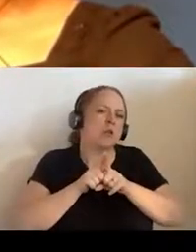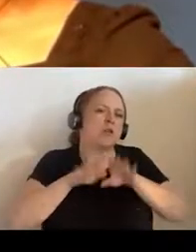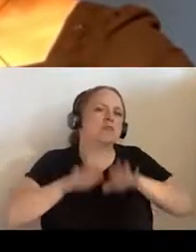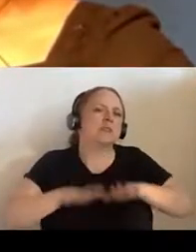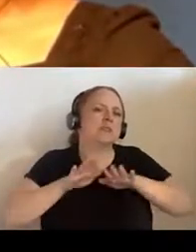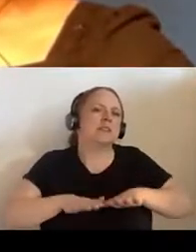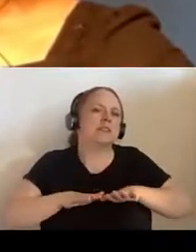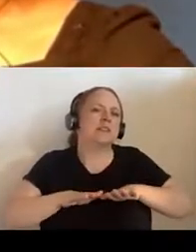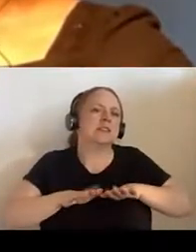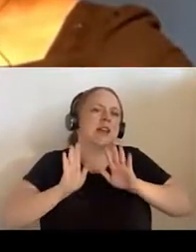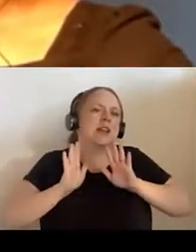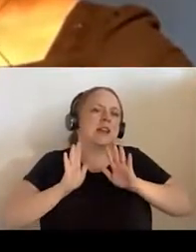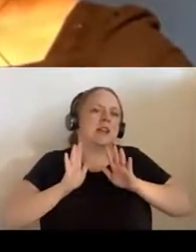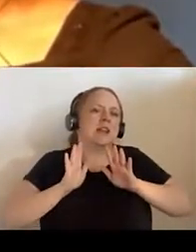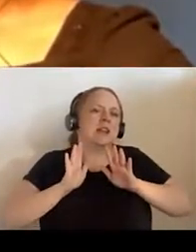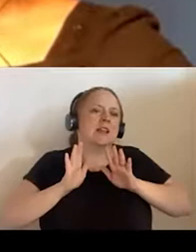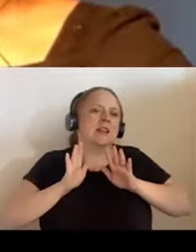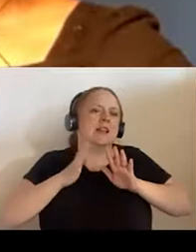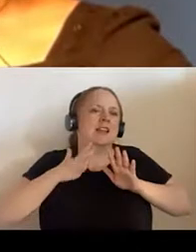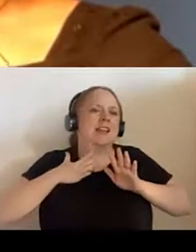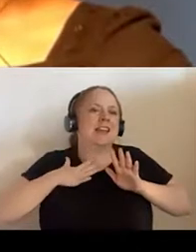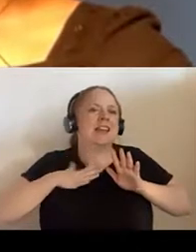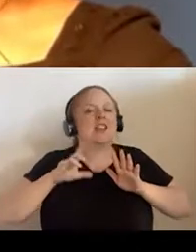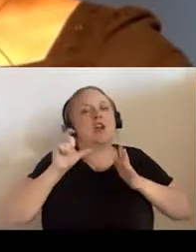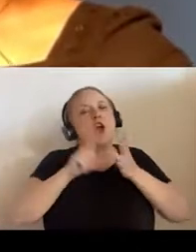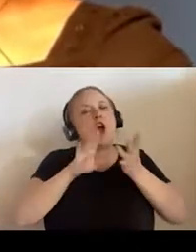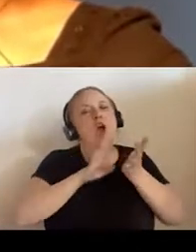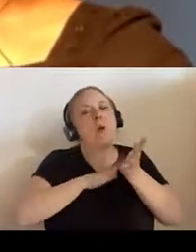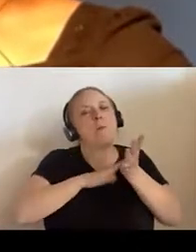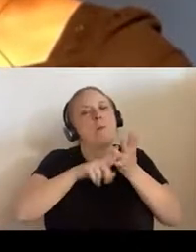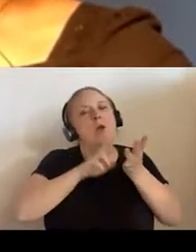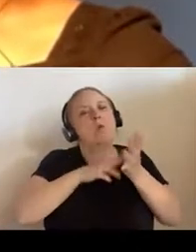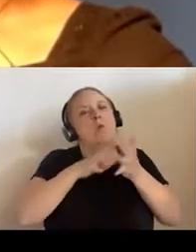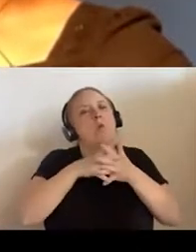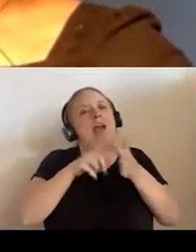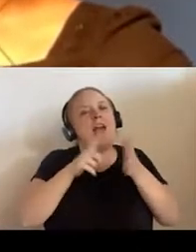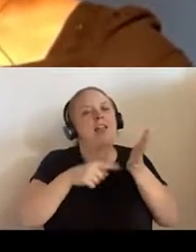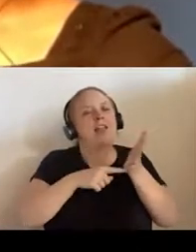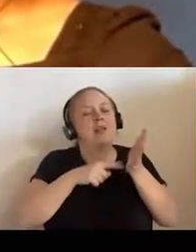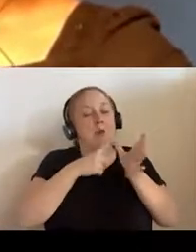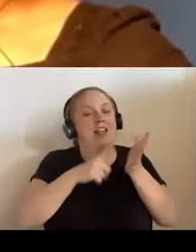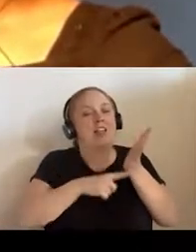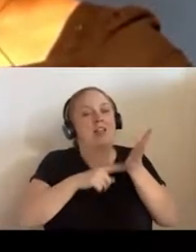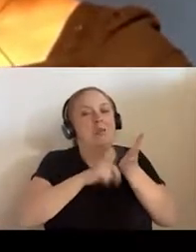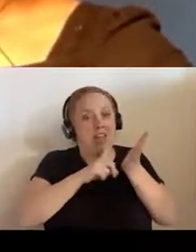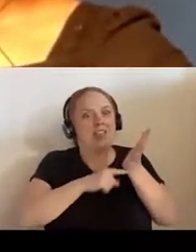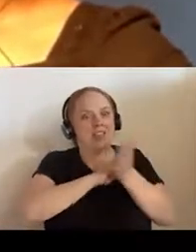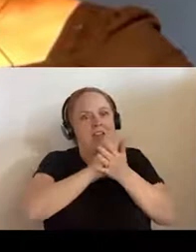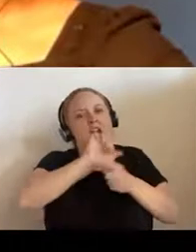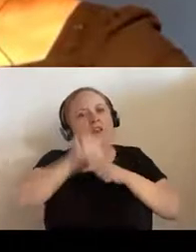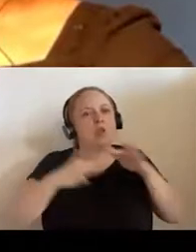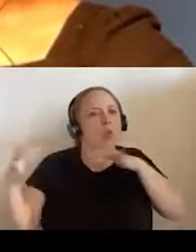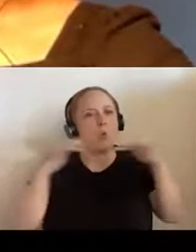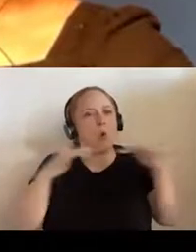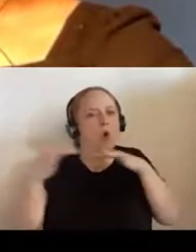needing the Caribbean and the so-called Commonwealth after the war, and then vehemently rejecting people